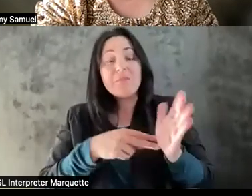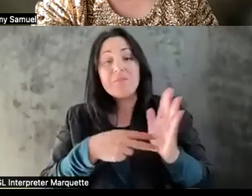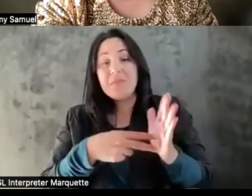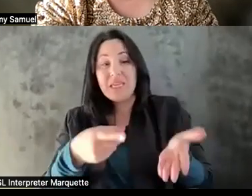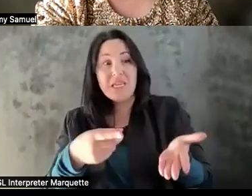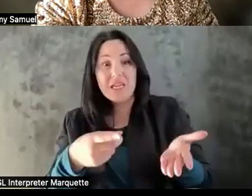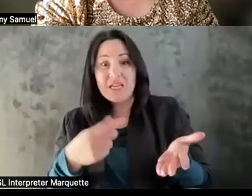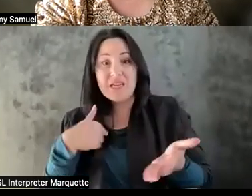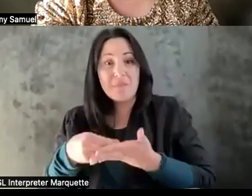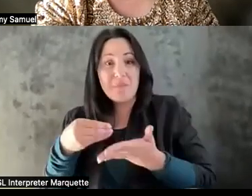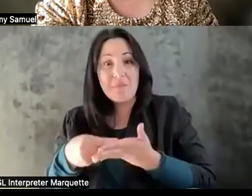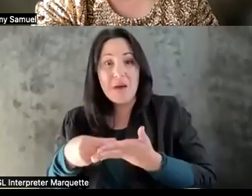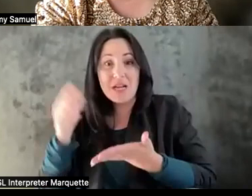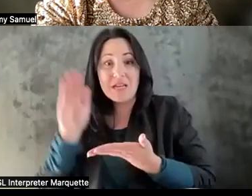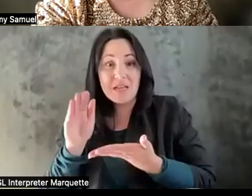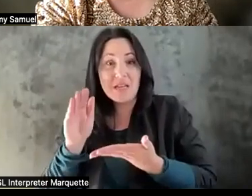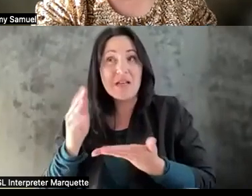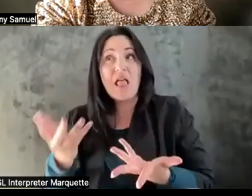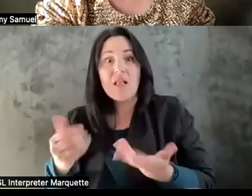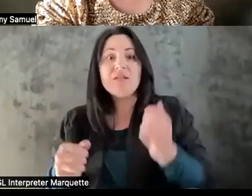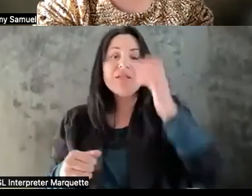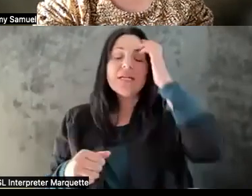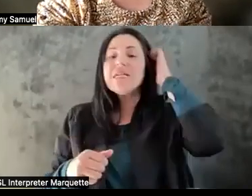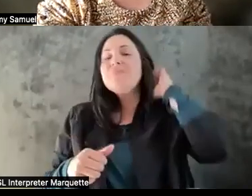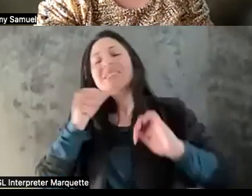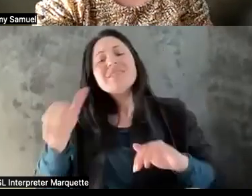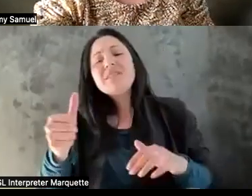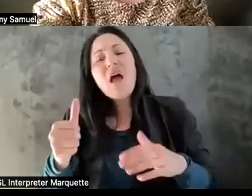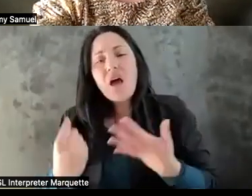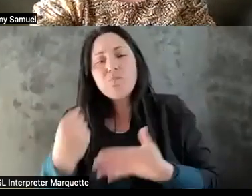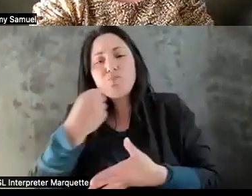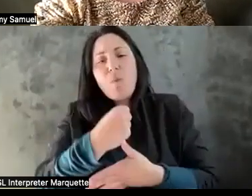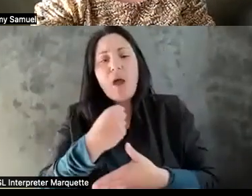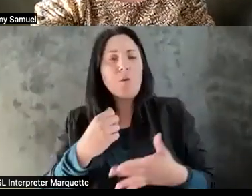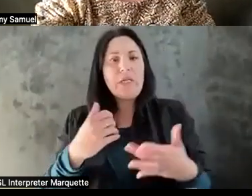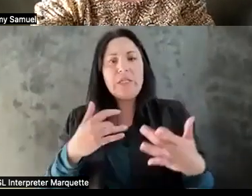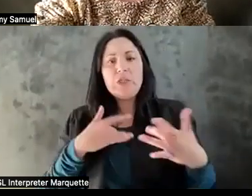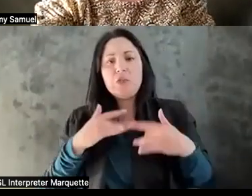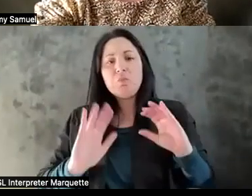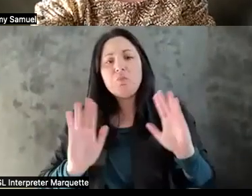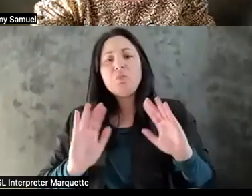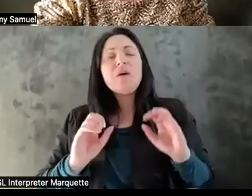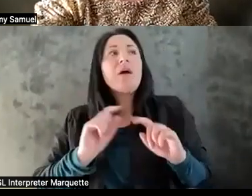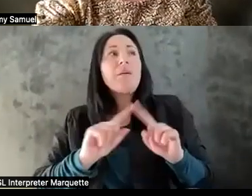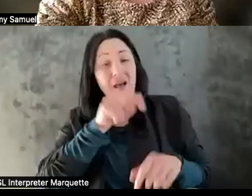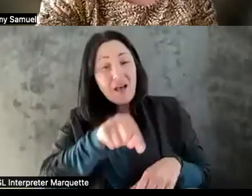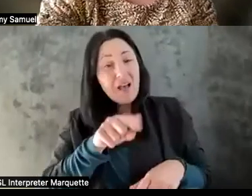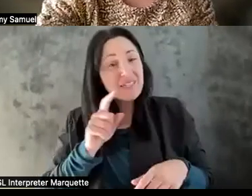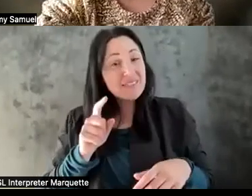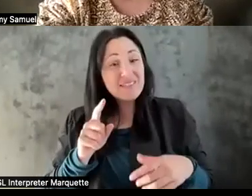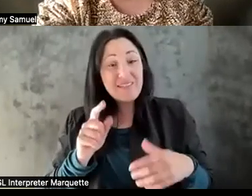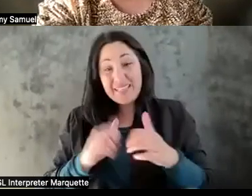primary reason, but it does keep the doors open. But really the need, especially in a dual language immersion program,